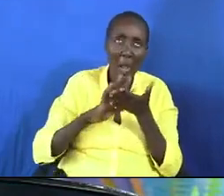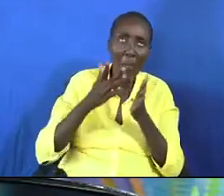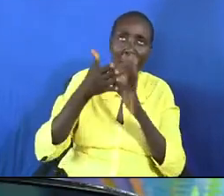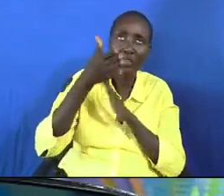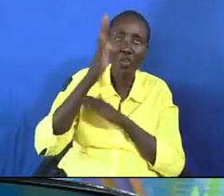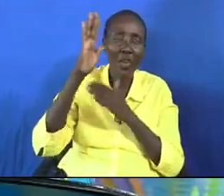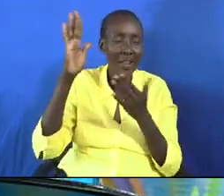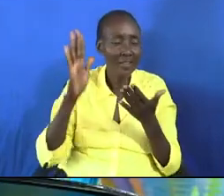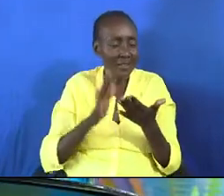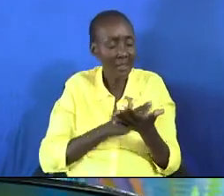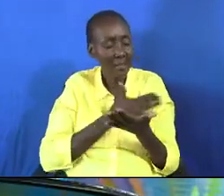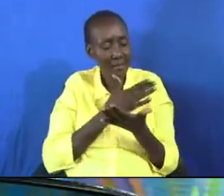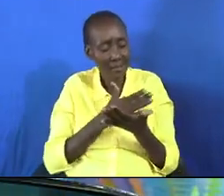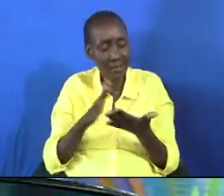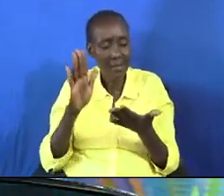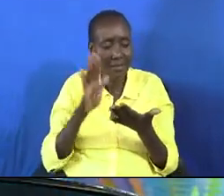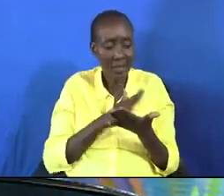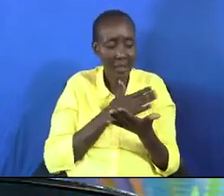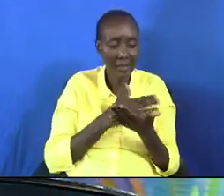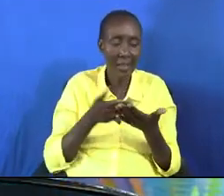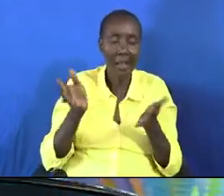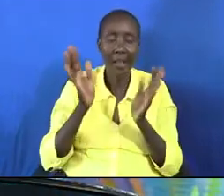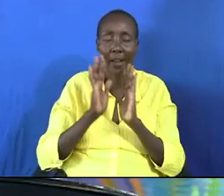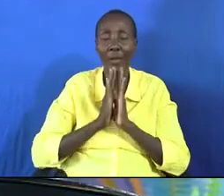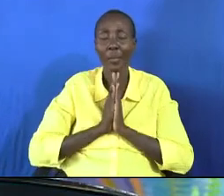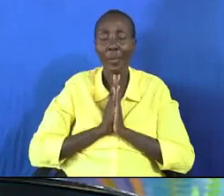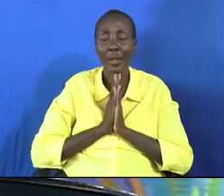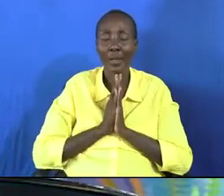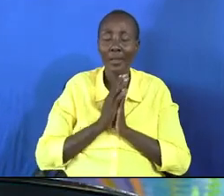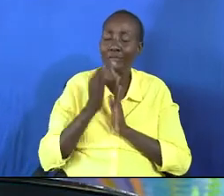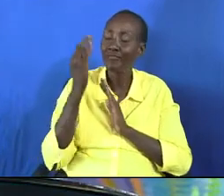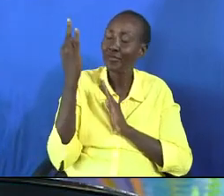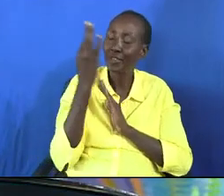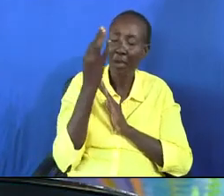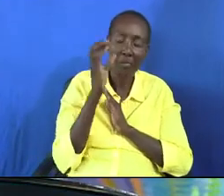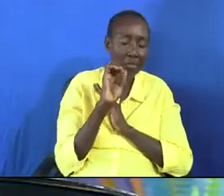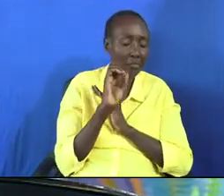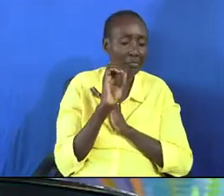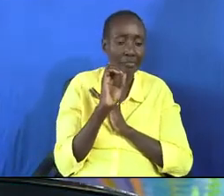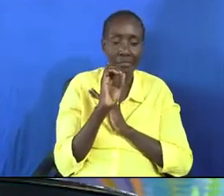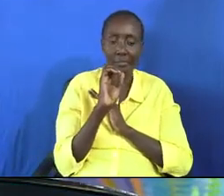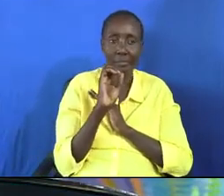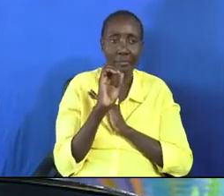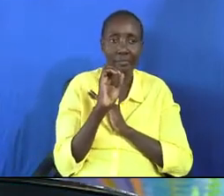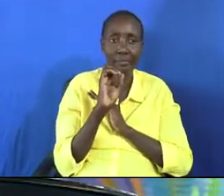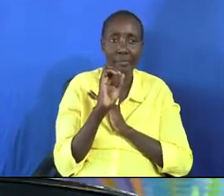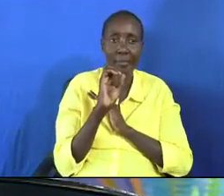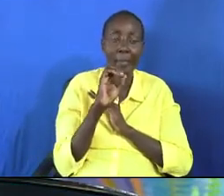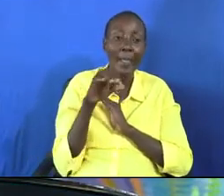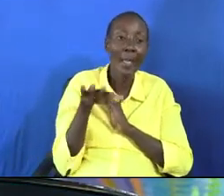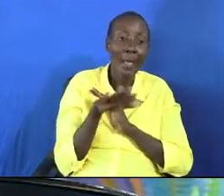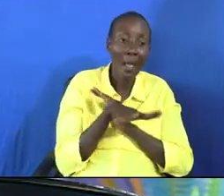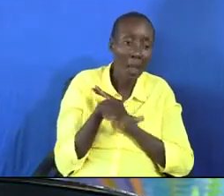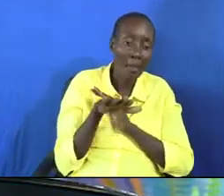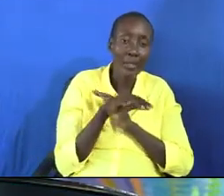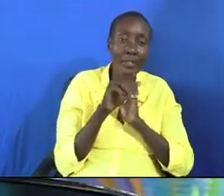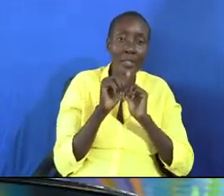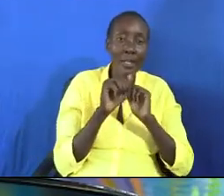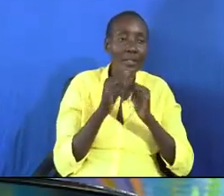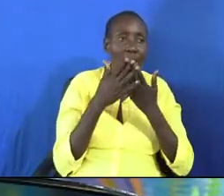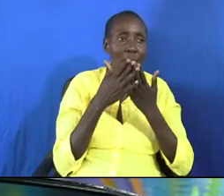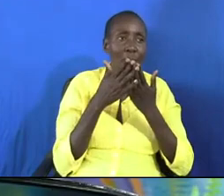and sing and pray. No sermon today. A place where we will not